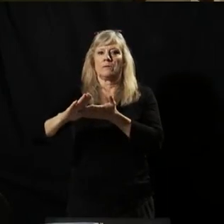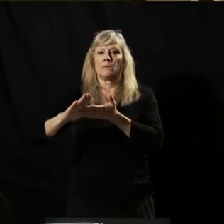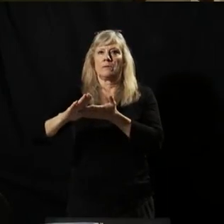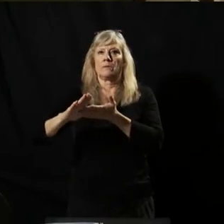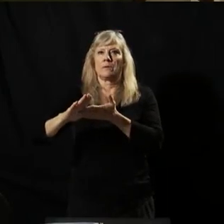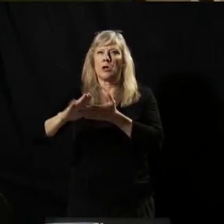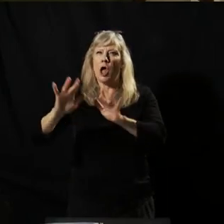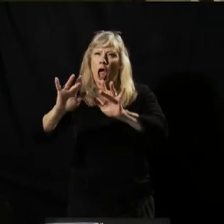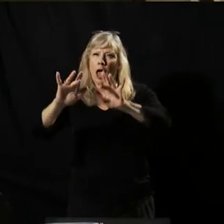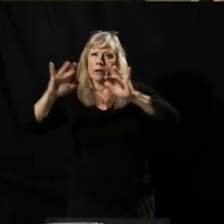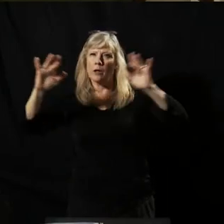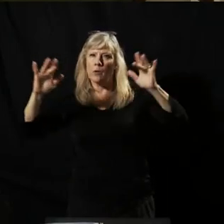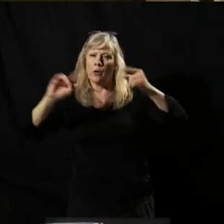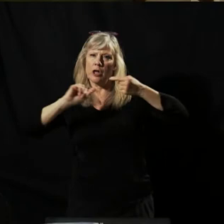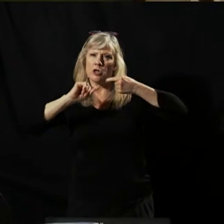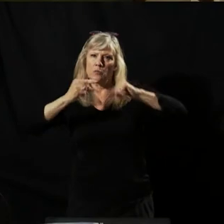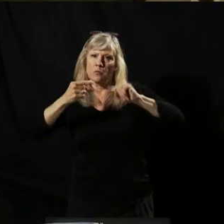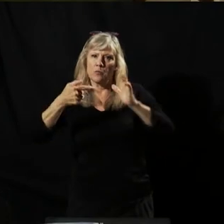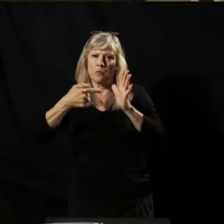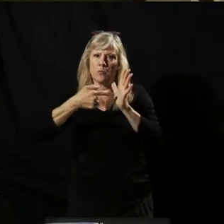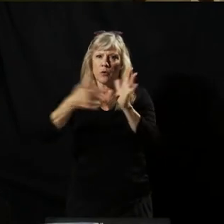and glorious wounds,